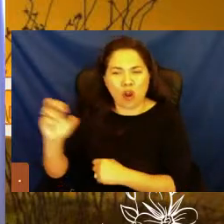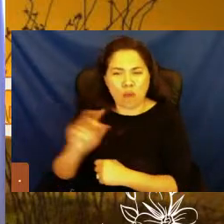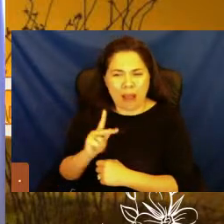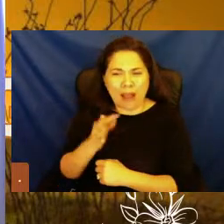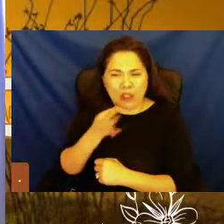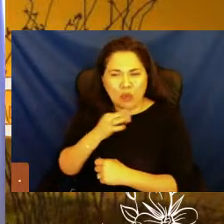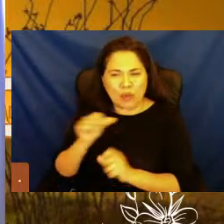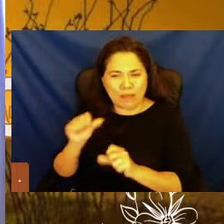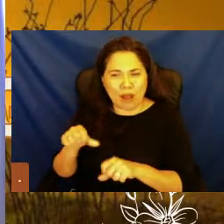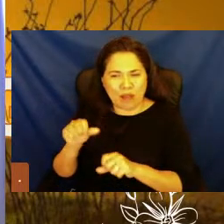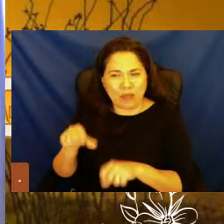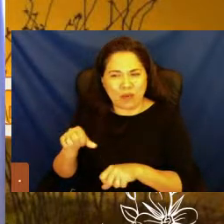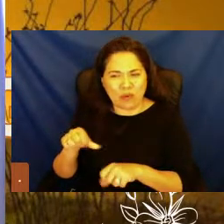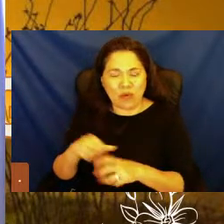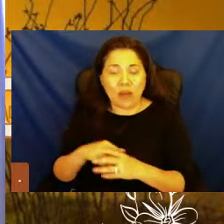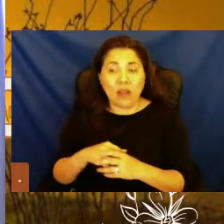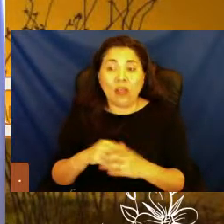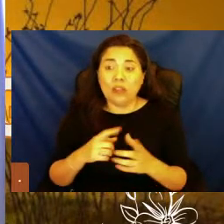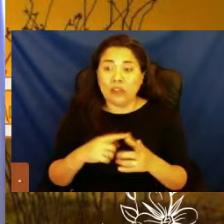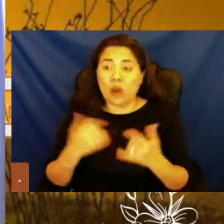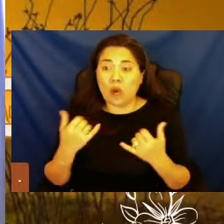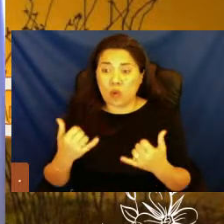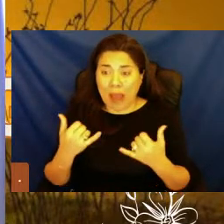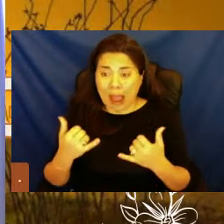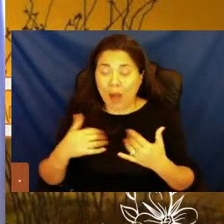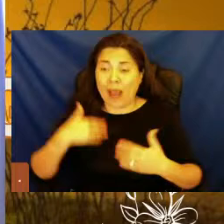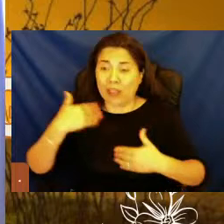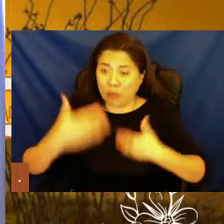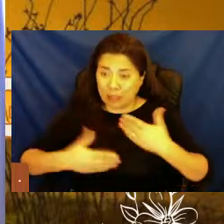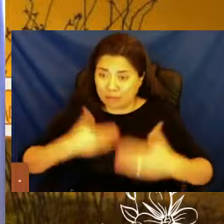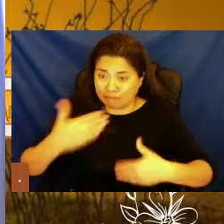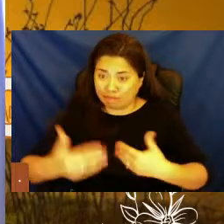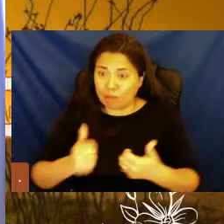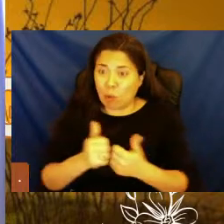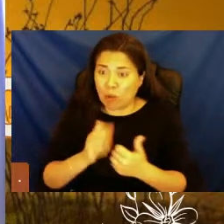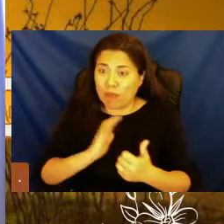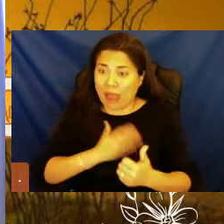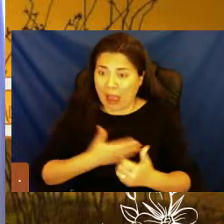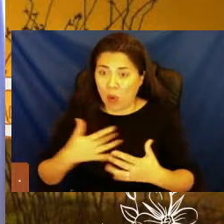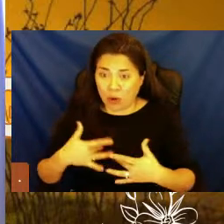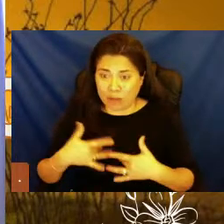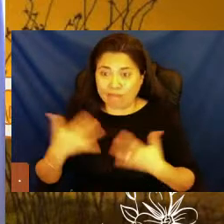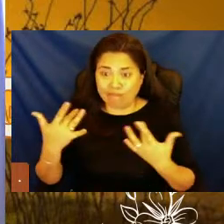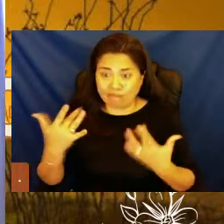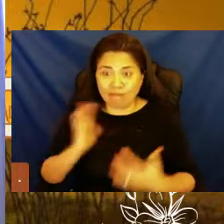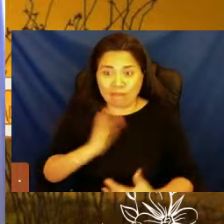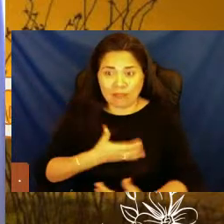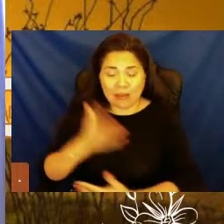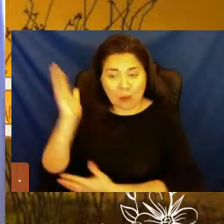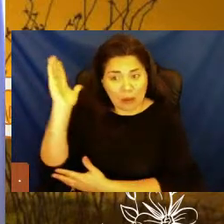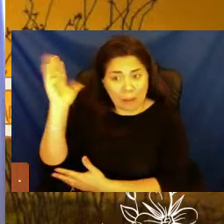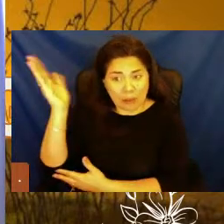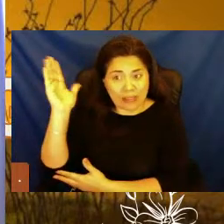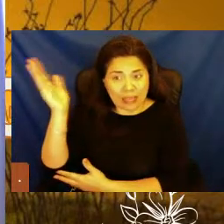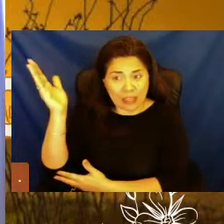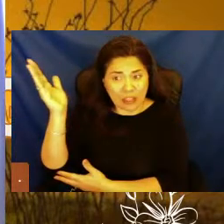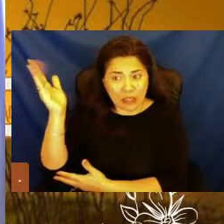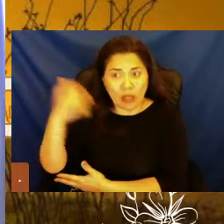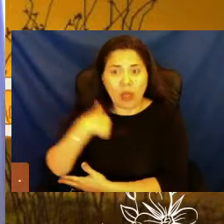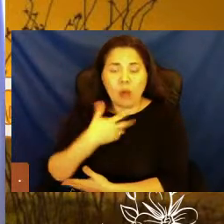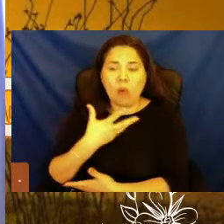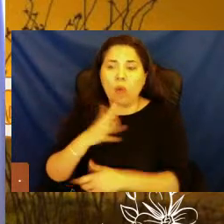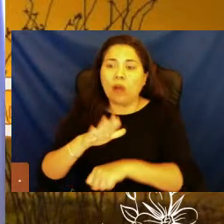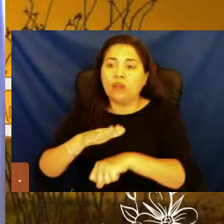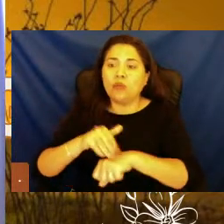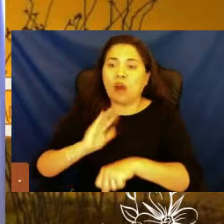second. So as we move forward in our presentation, we want to call on